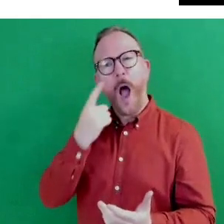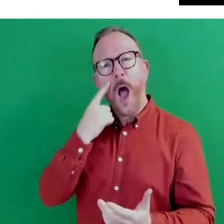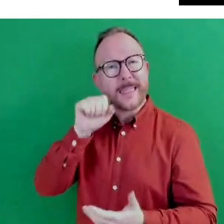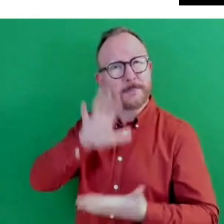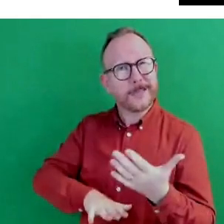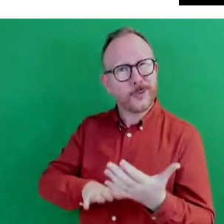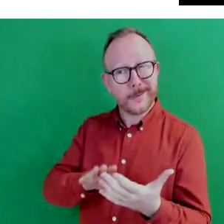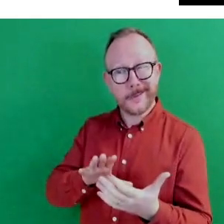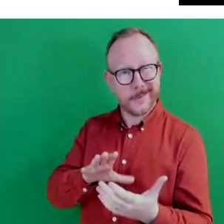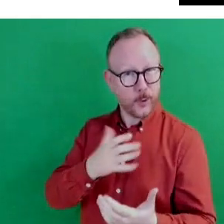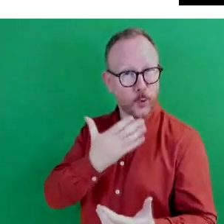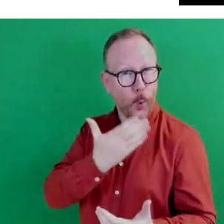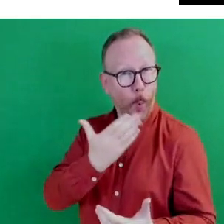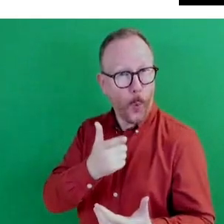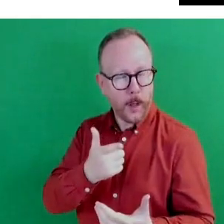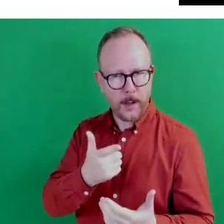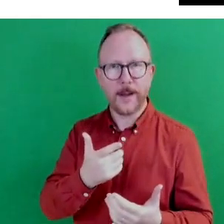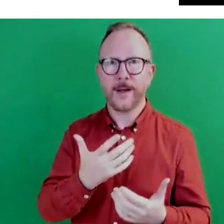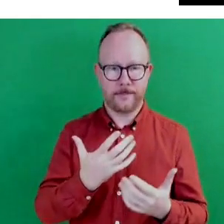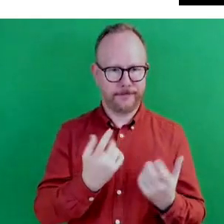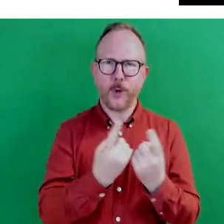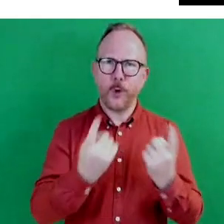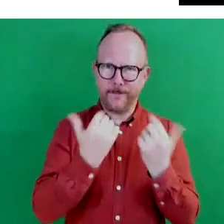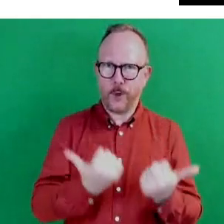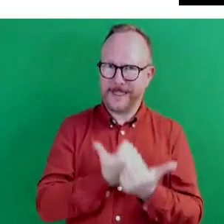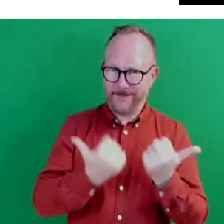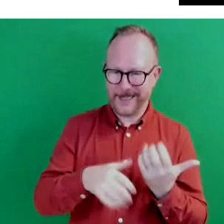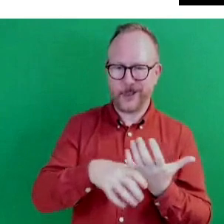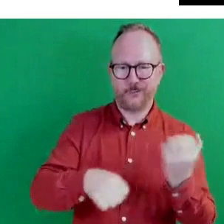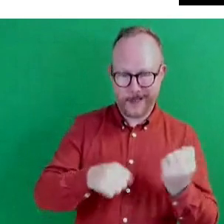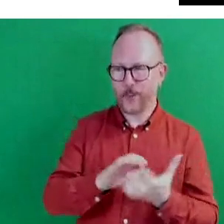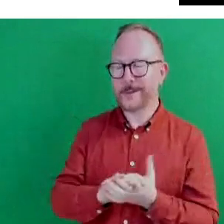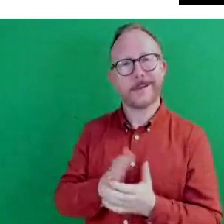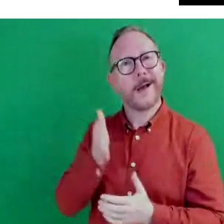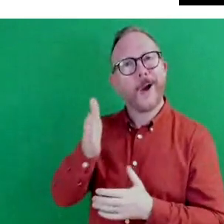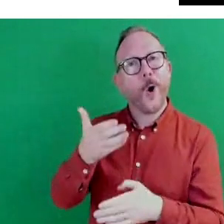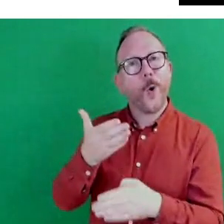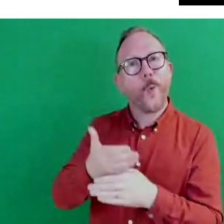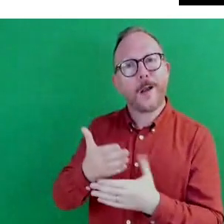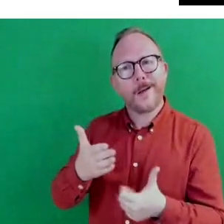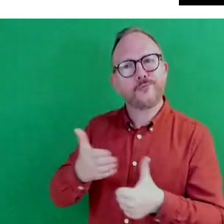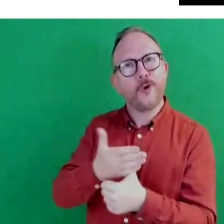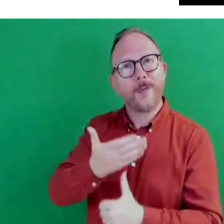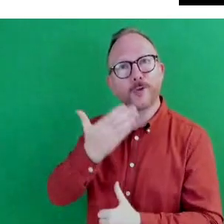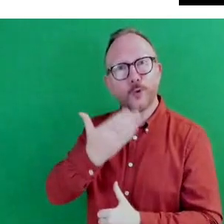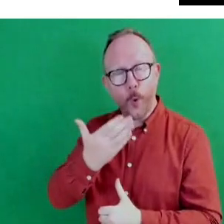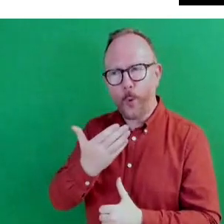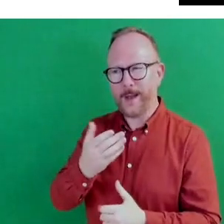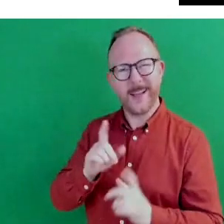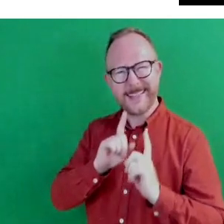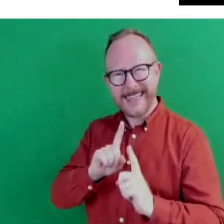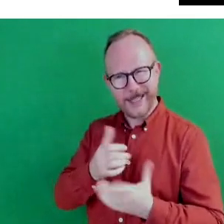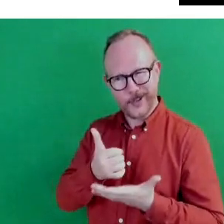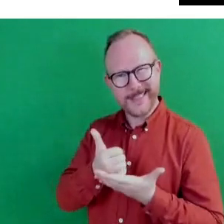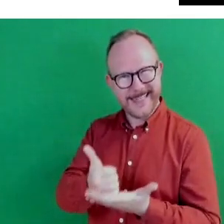So straight after university, I graduated, I went and worked in a primary school as a teaching assistant for 2 years.